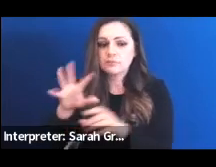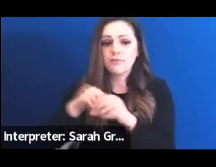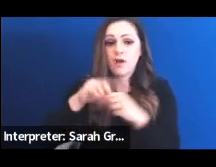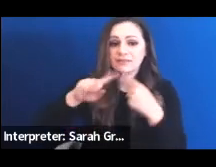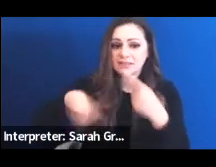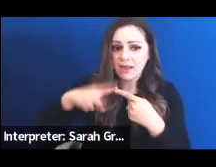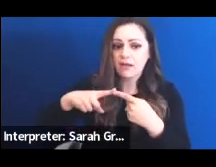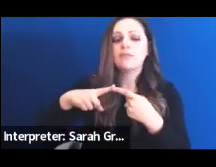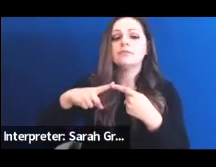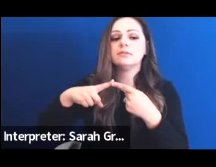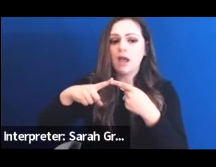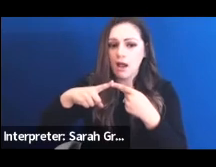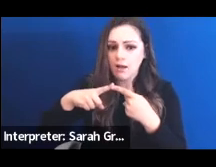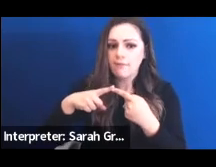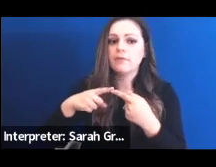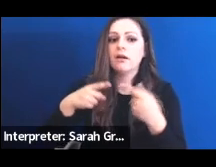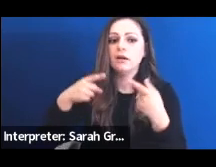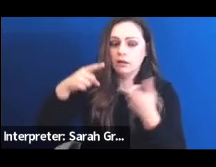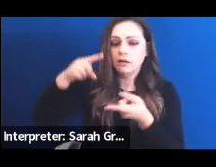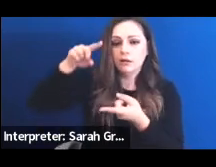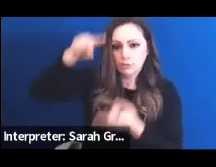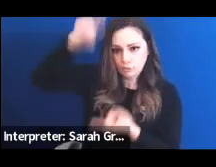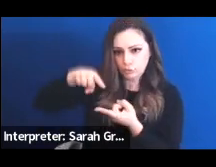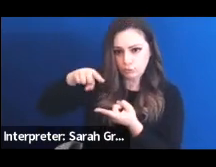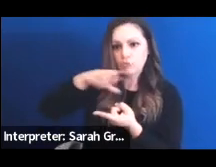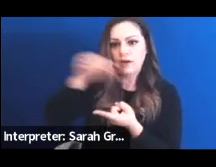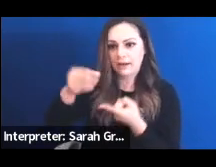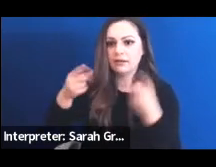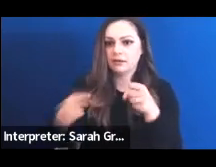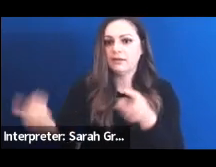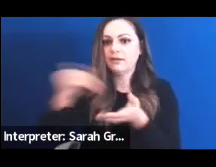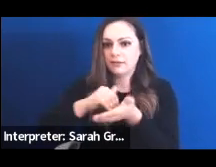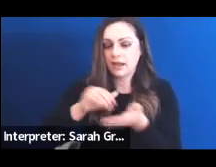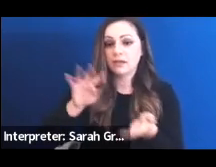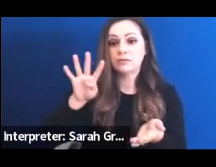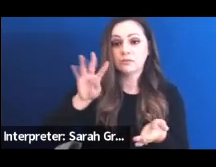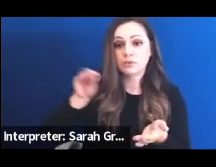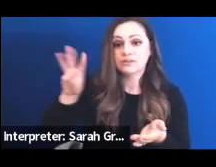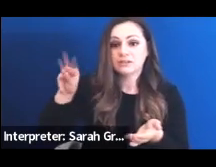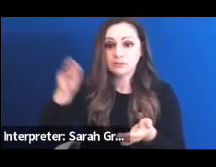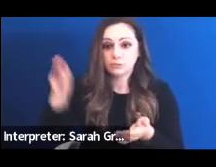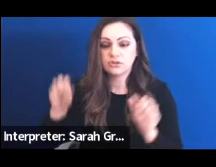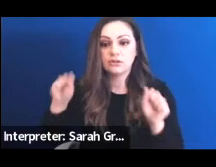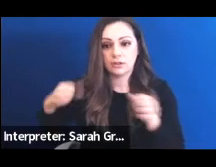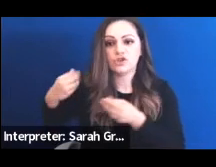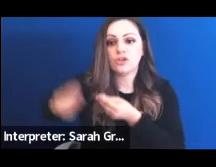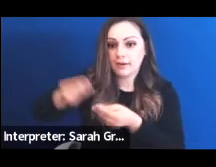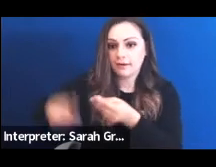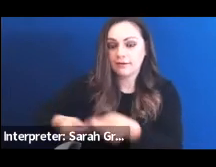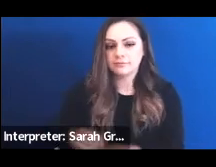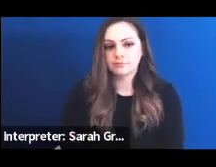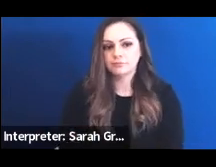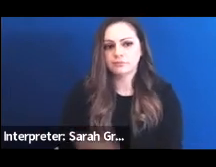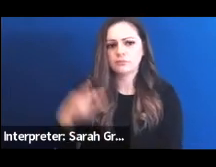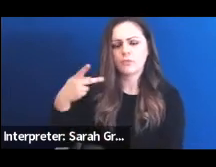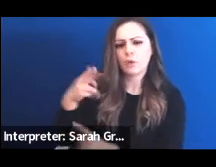it is genetic, okay? Now, the deal with this prefrontal cortex thing is that